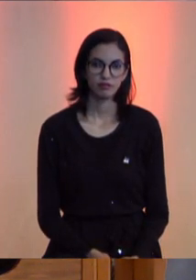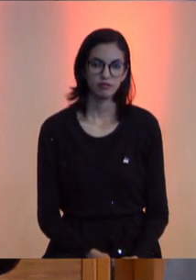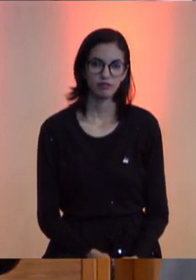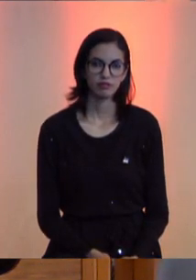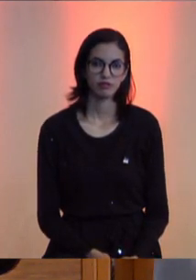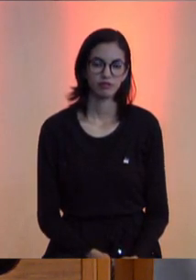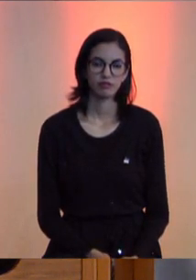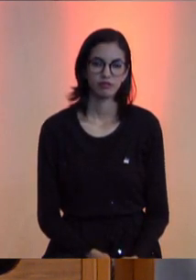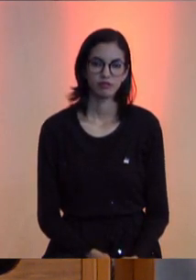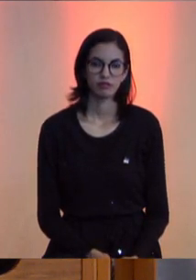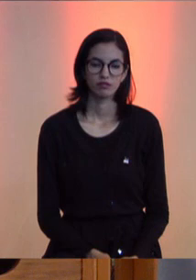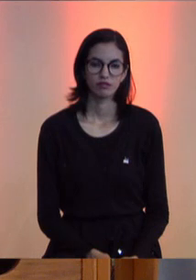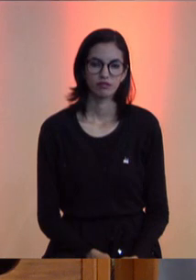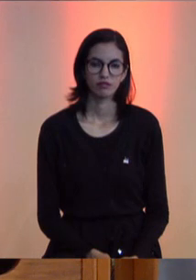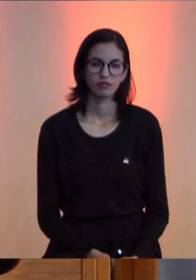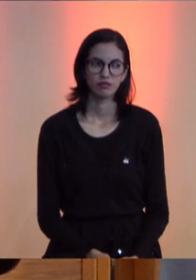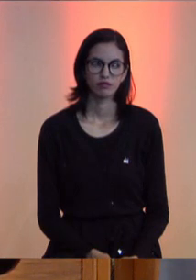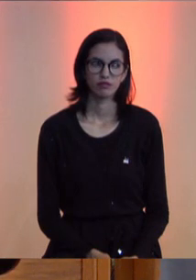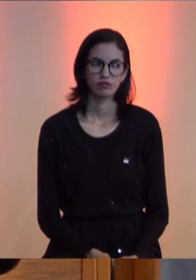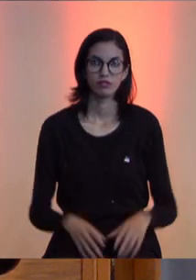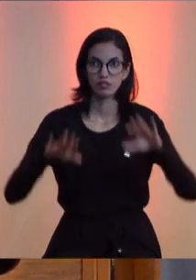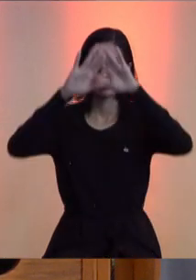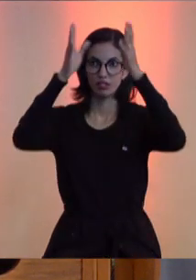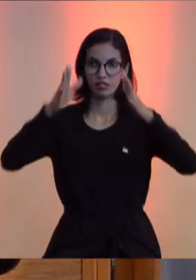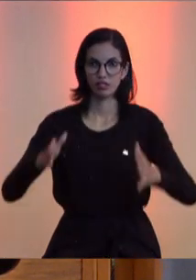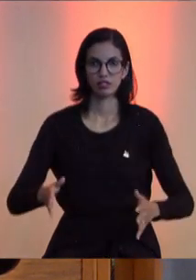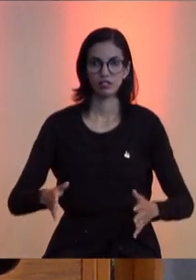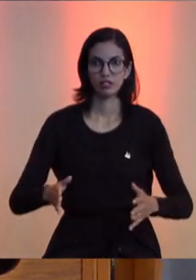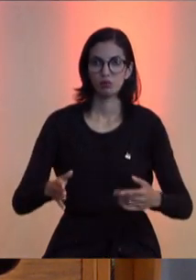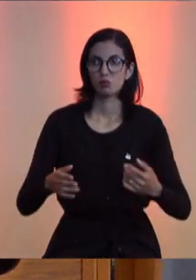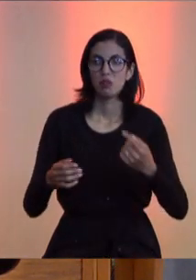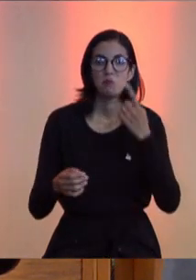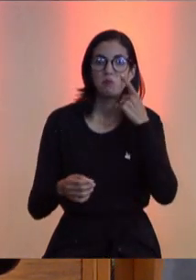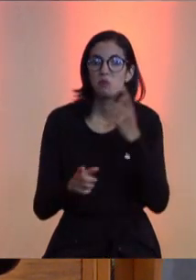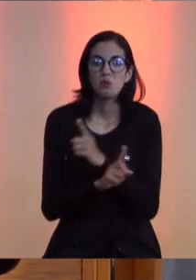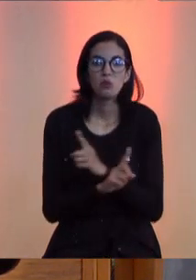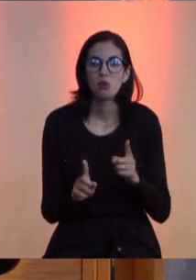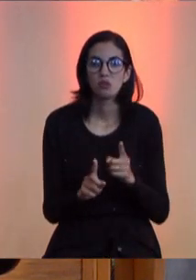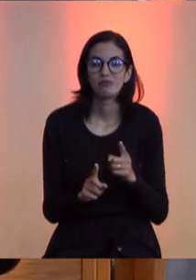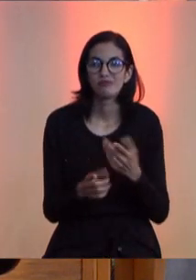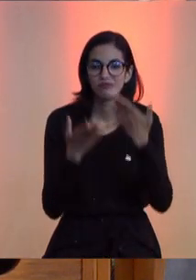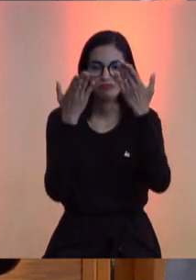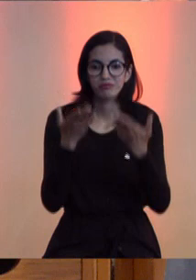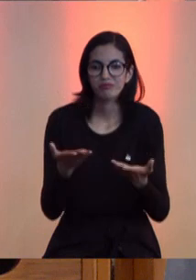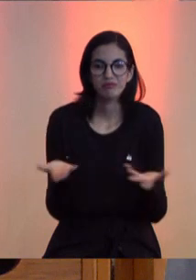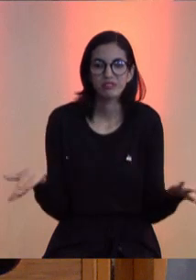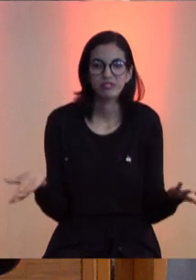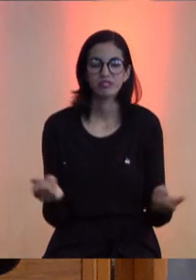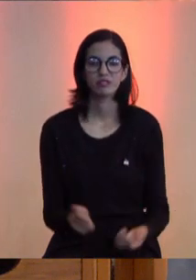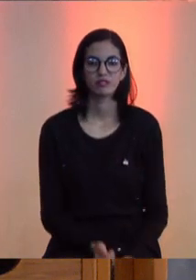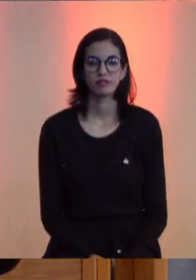stationary. Ve, tu estatua es inmóvil. Tu Dios es inmóvil. We don't serve a God who